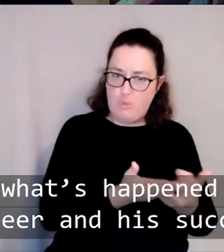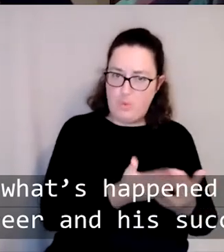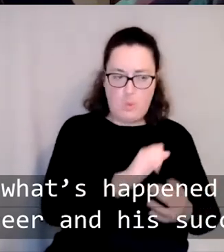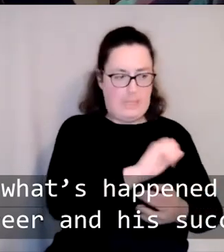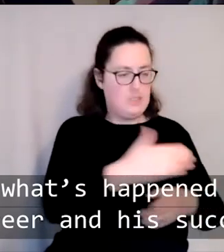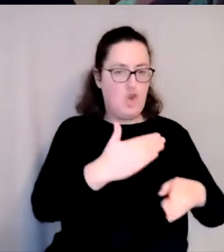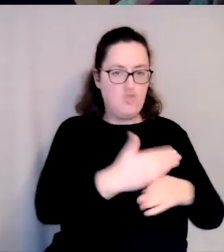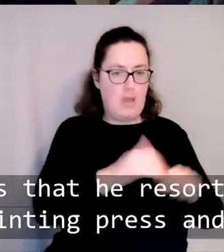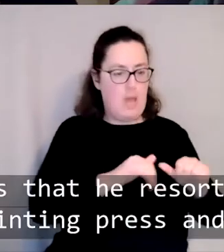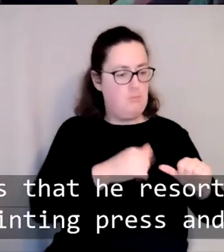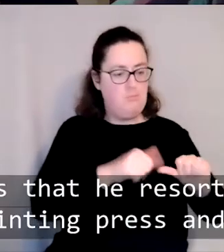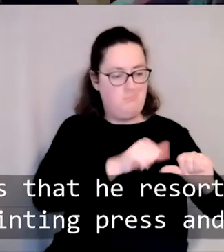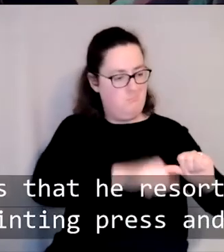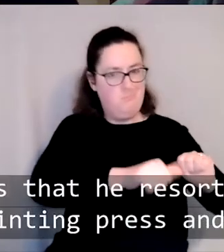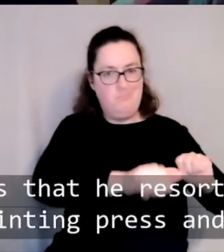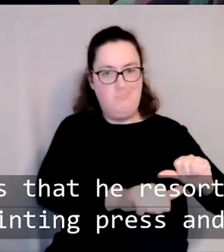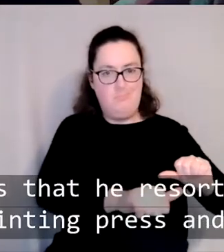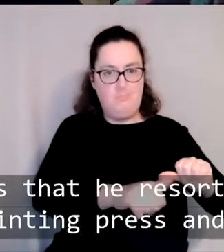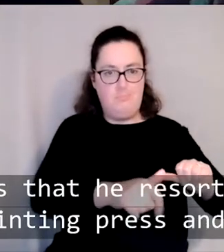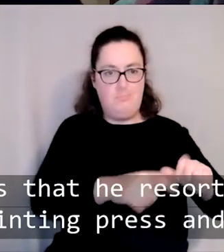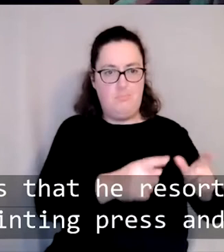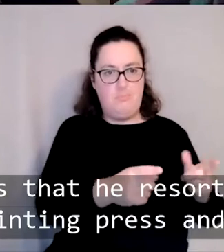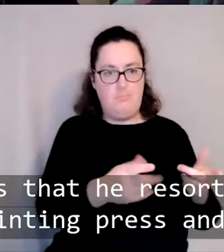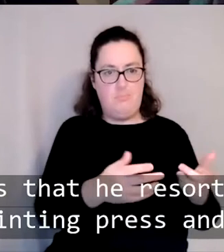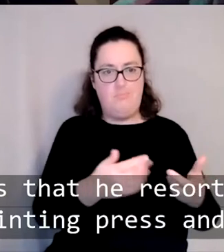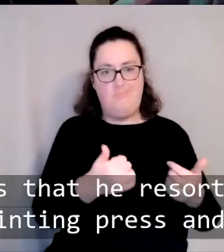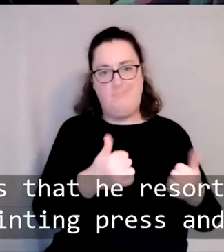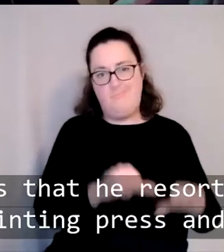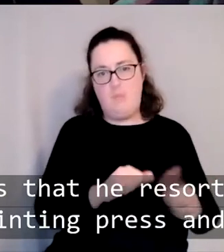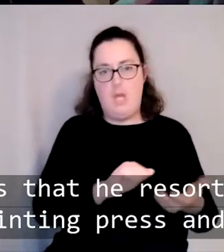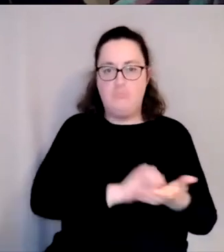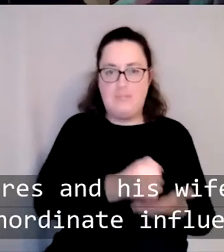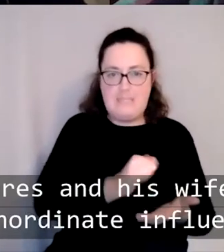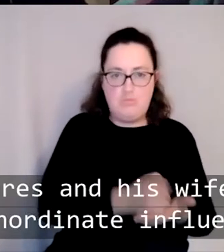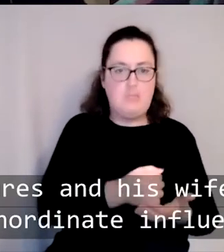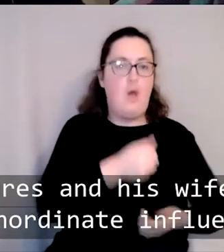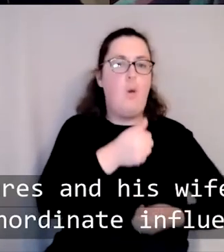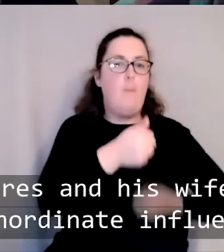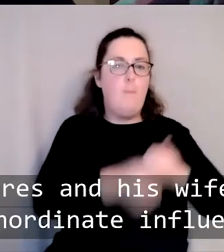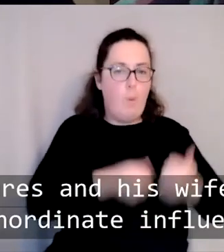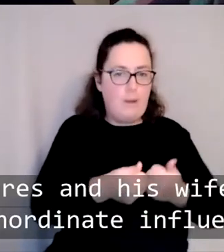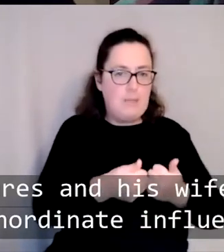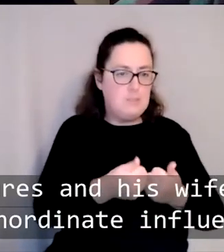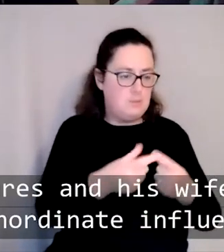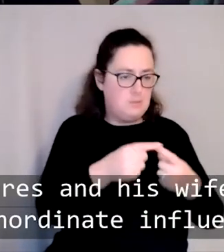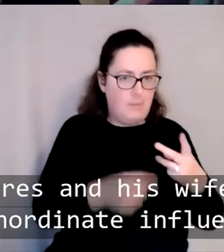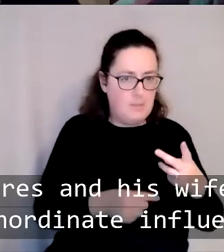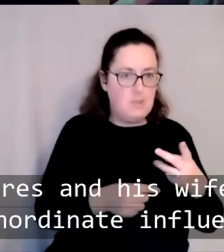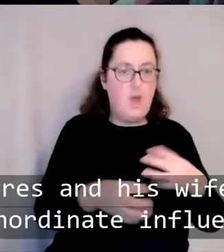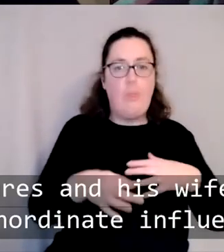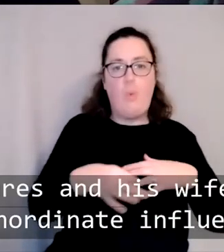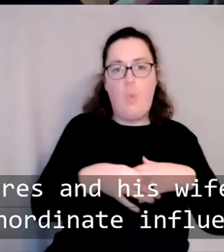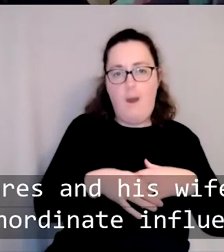and his successors, was that he resorted to the printing press and populist gestures, and his wife had